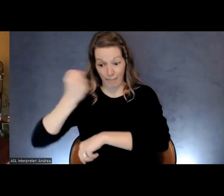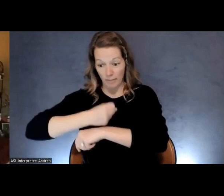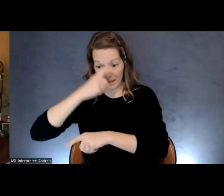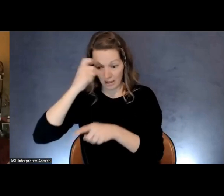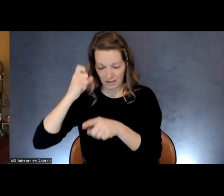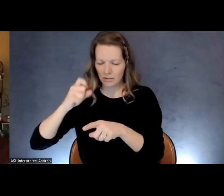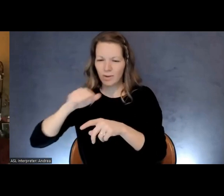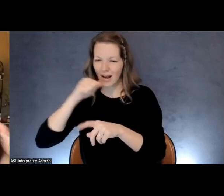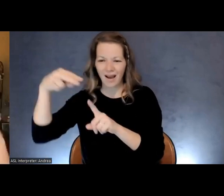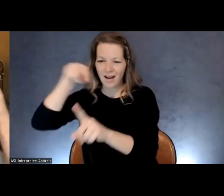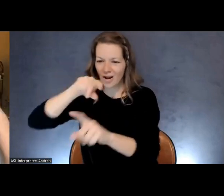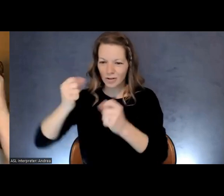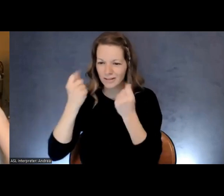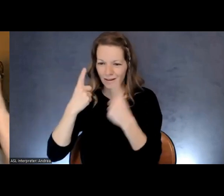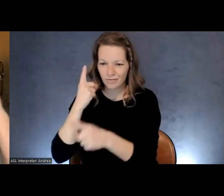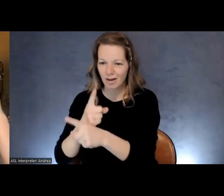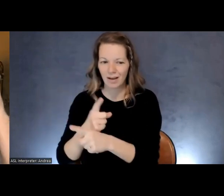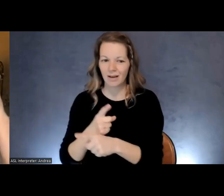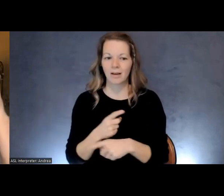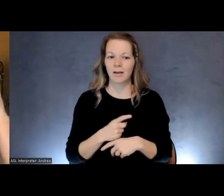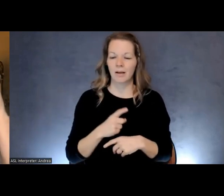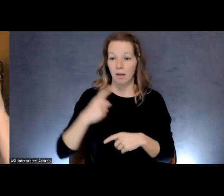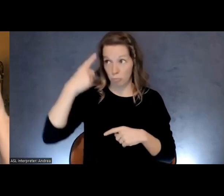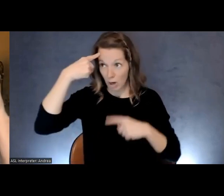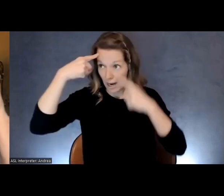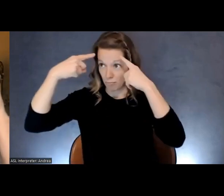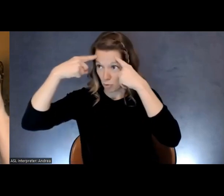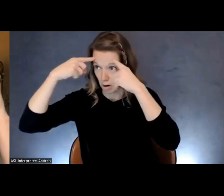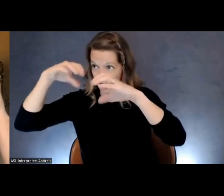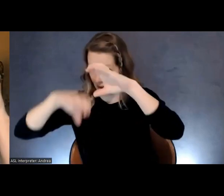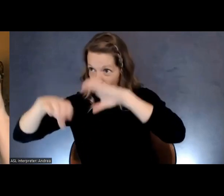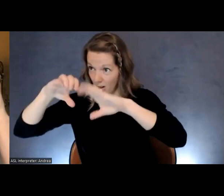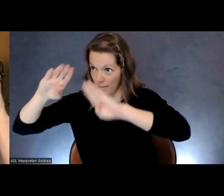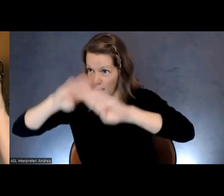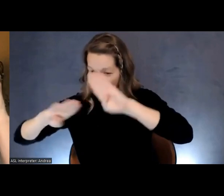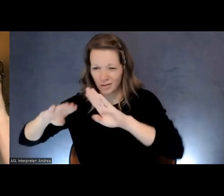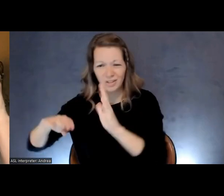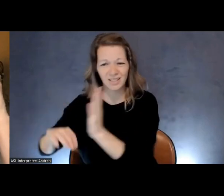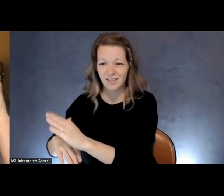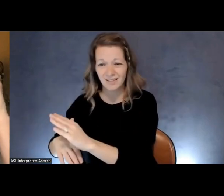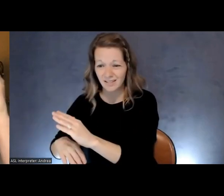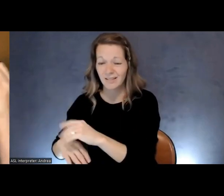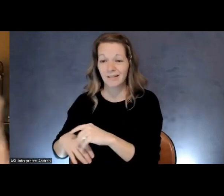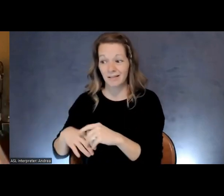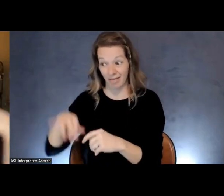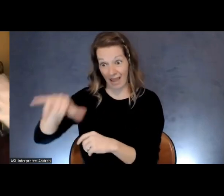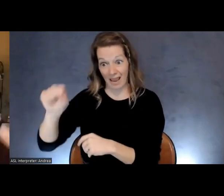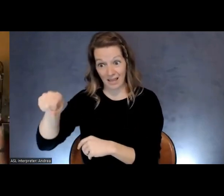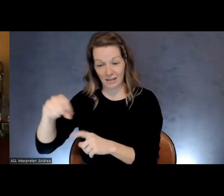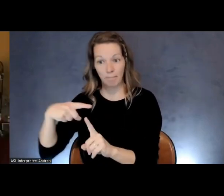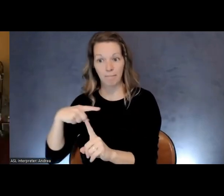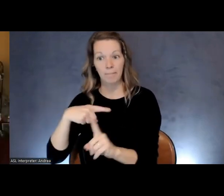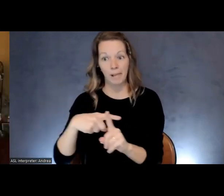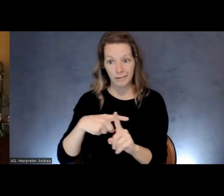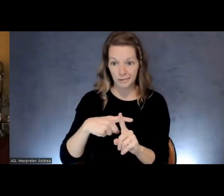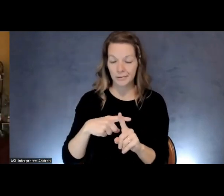it the right way, is that we can't keep just looking at the chemicals of brain science to understand people's behaviors and how they show up. We have to